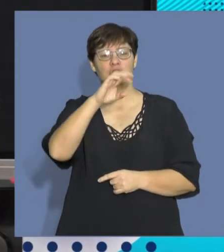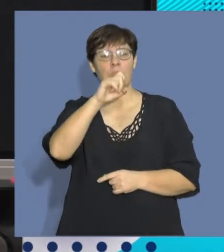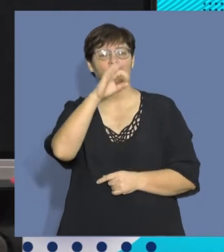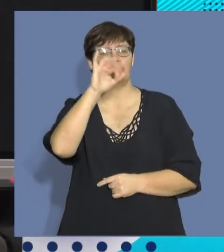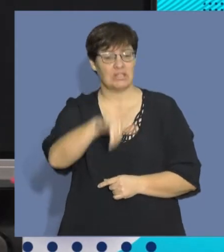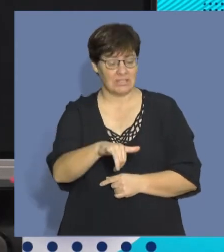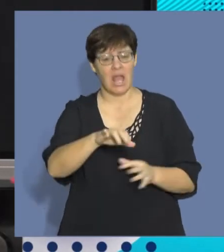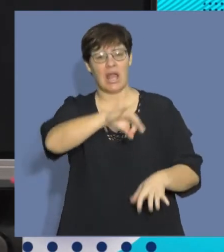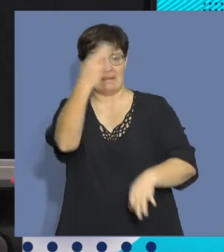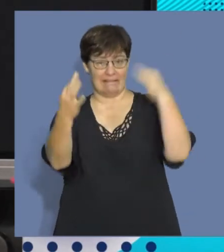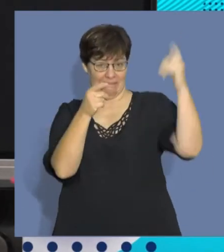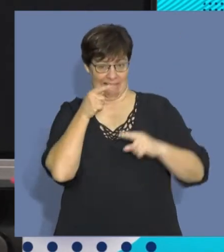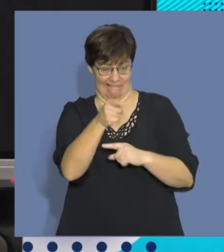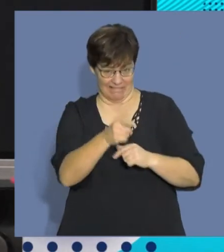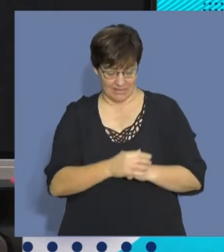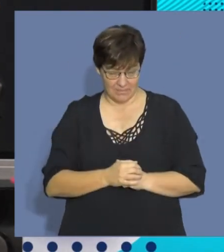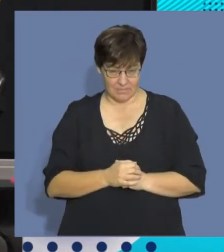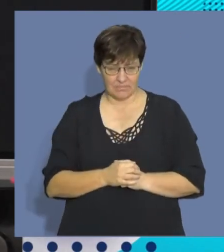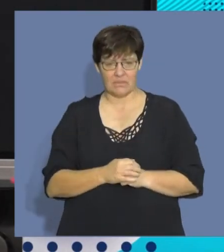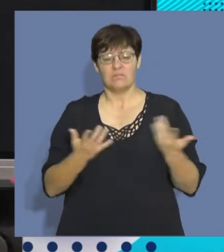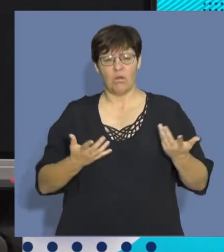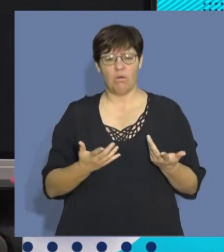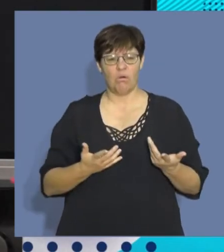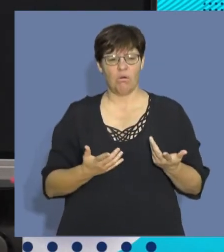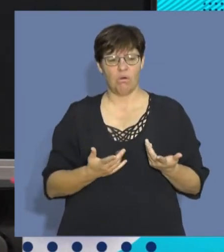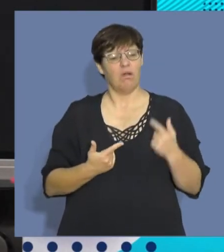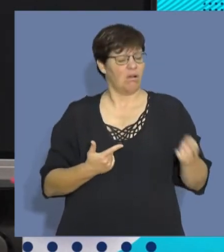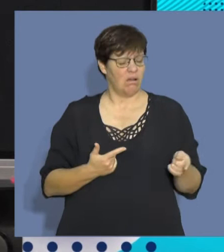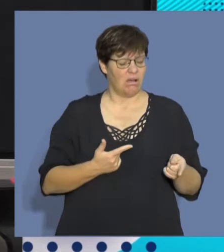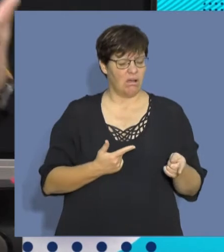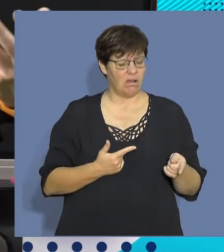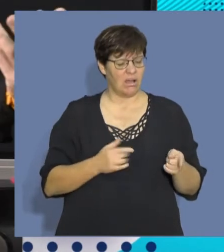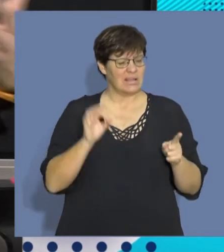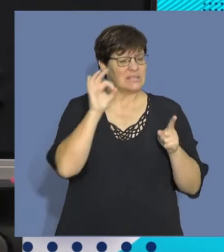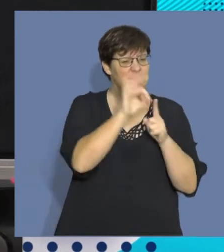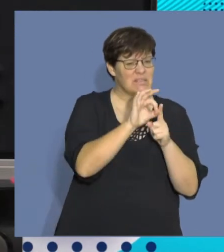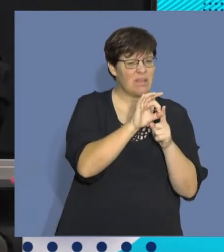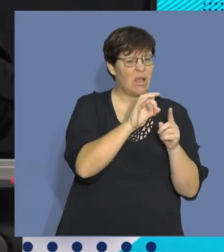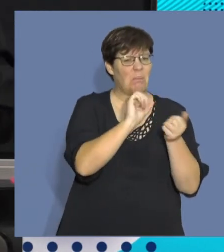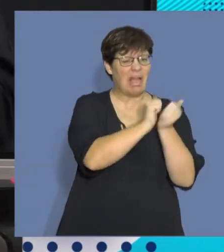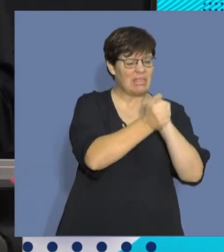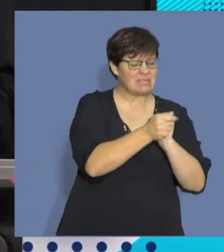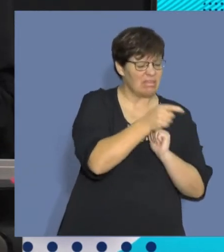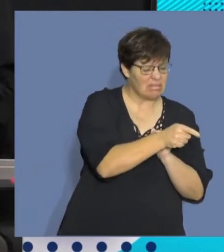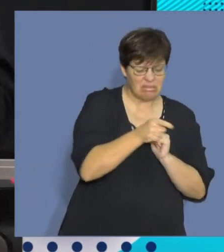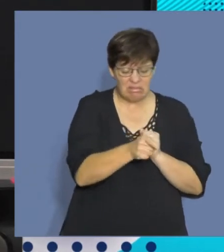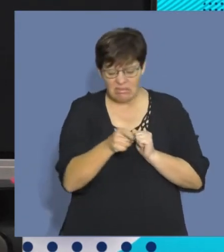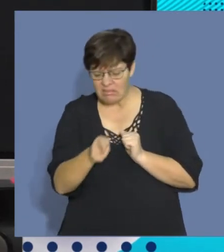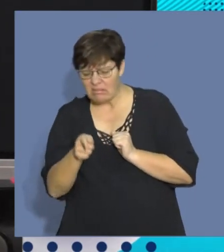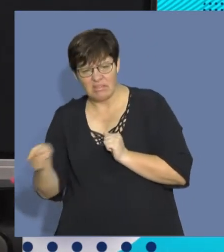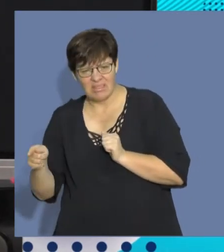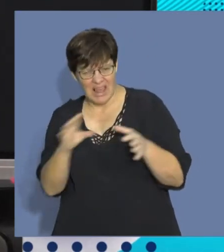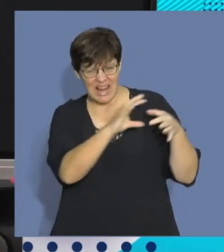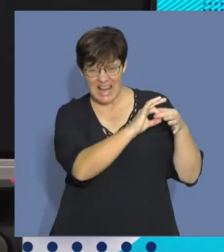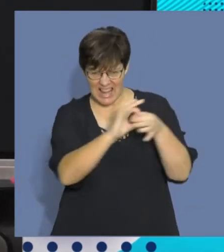that I always used to ask myself in school is there a link between specific sections in mathematics, and